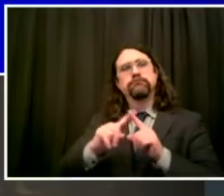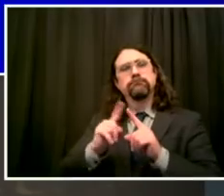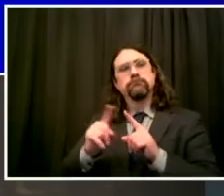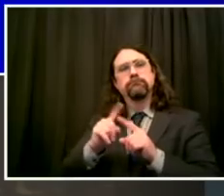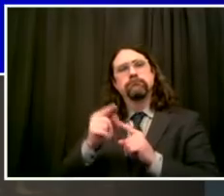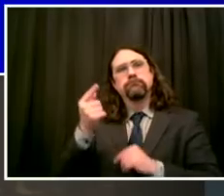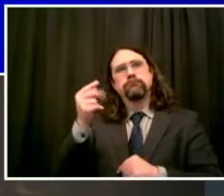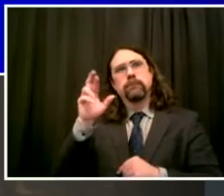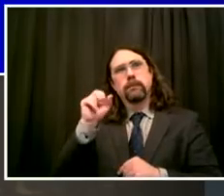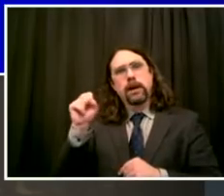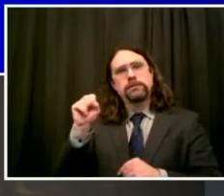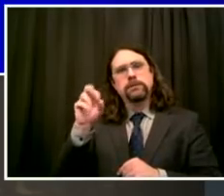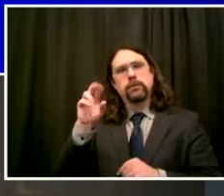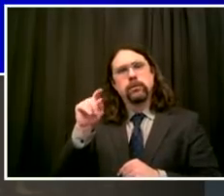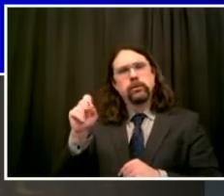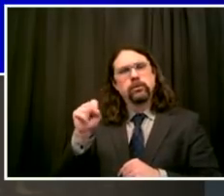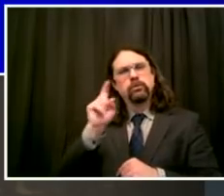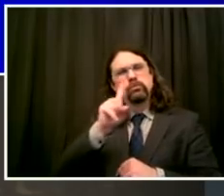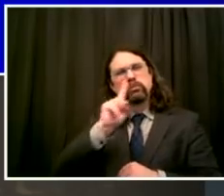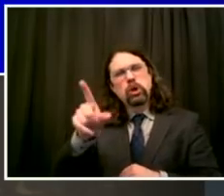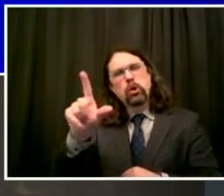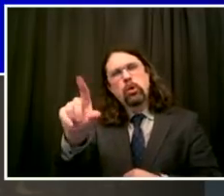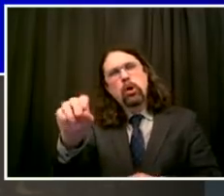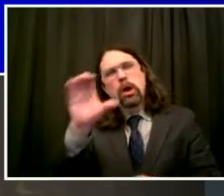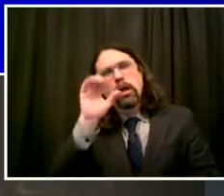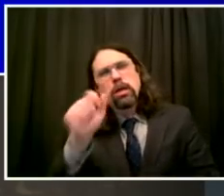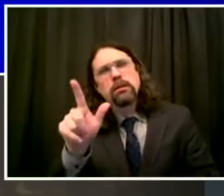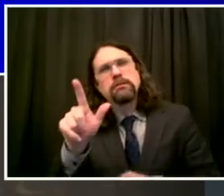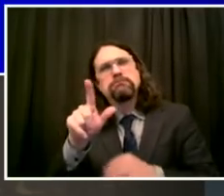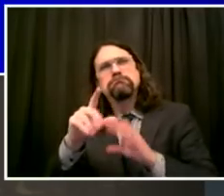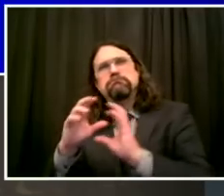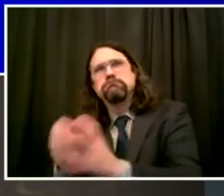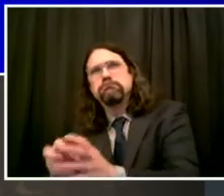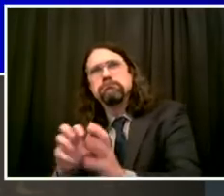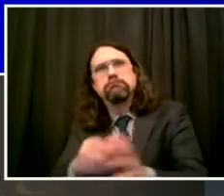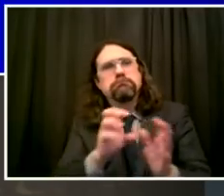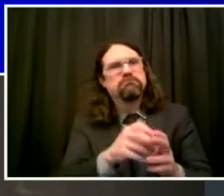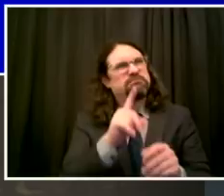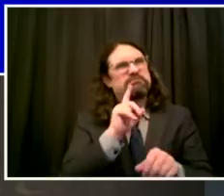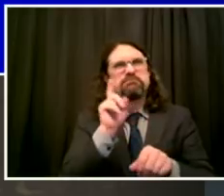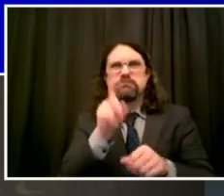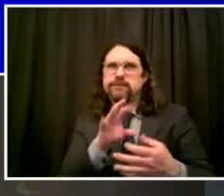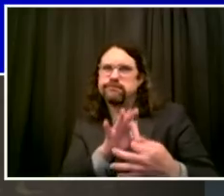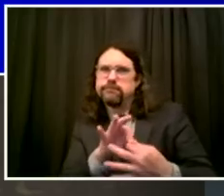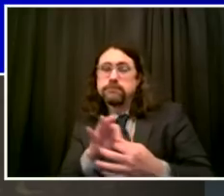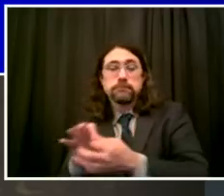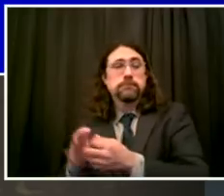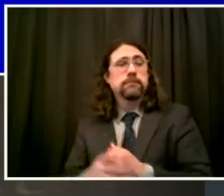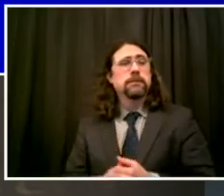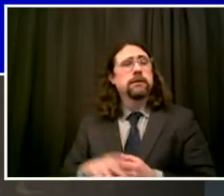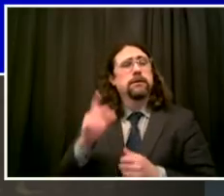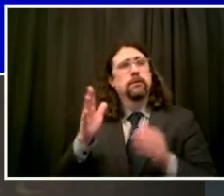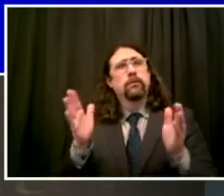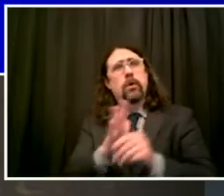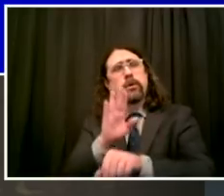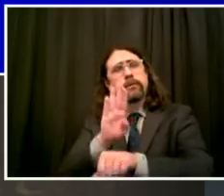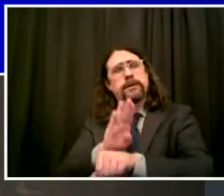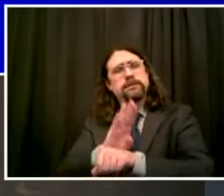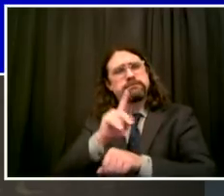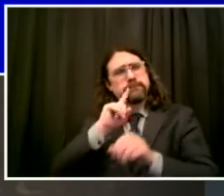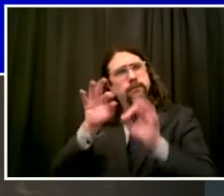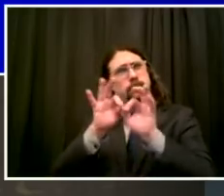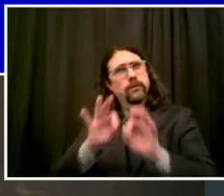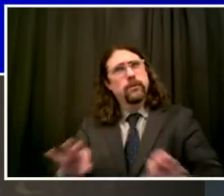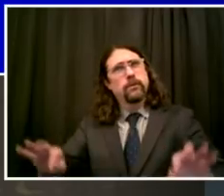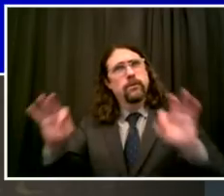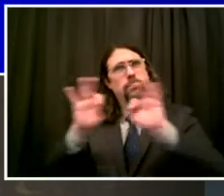business. We think about small business in every way. Part of what makes our lives so